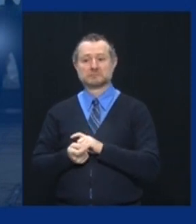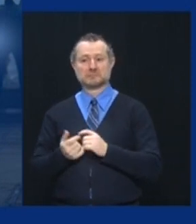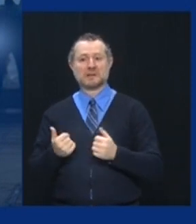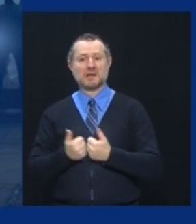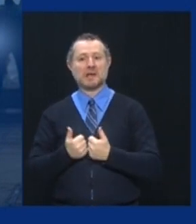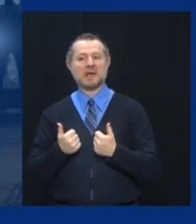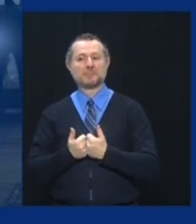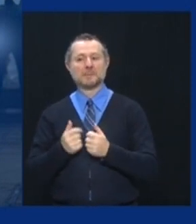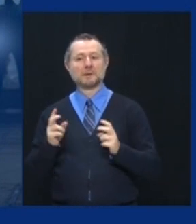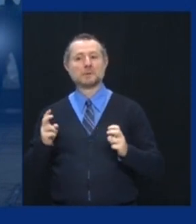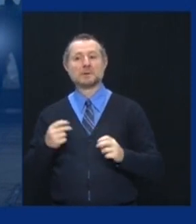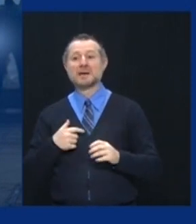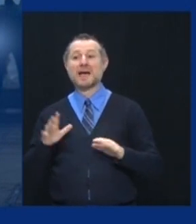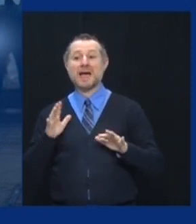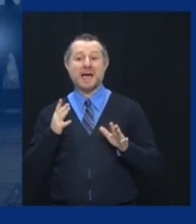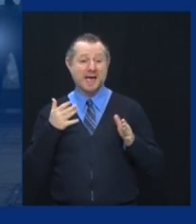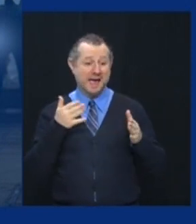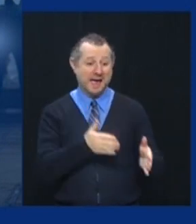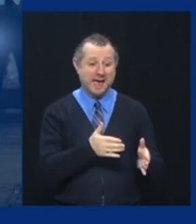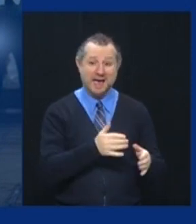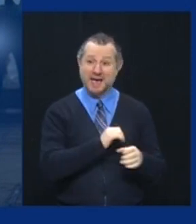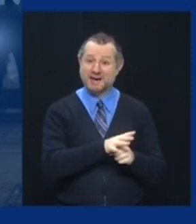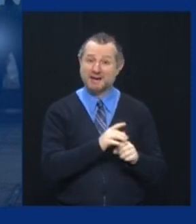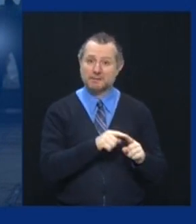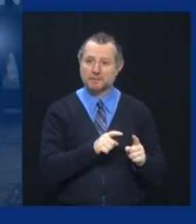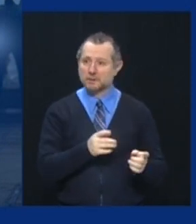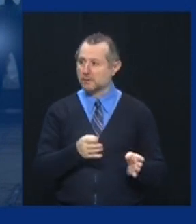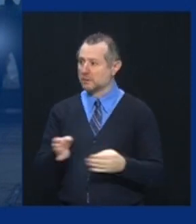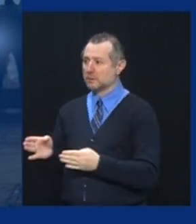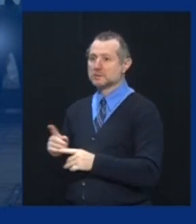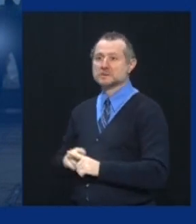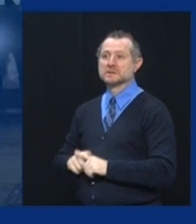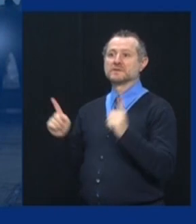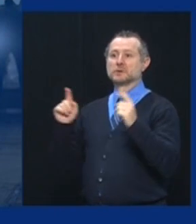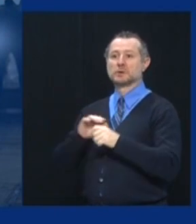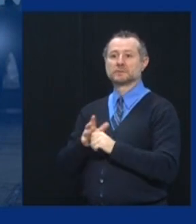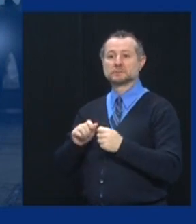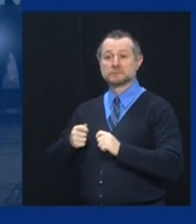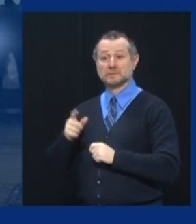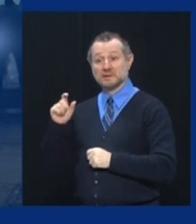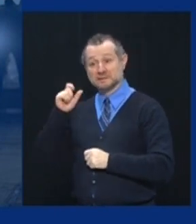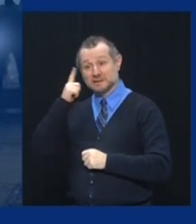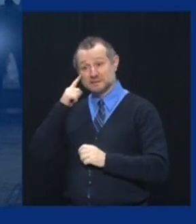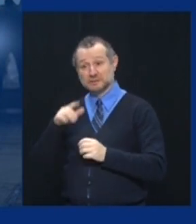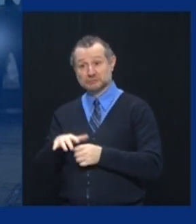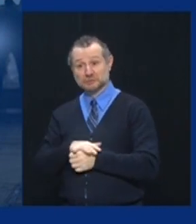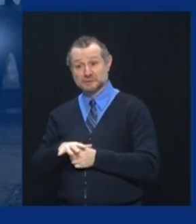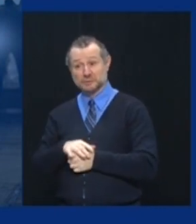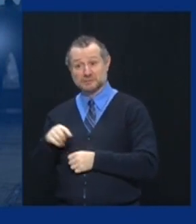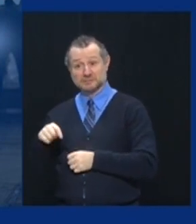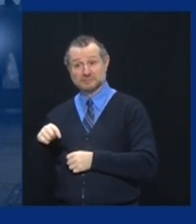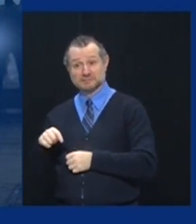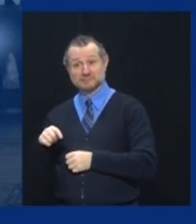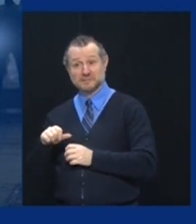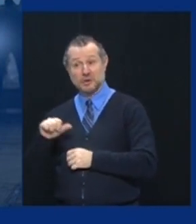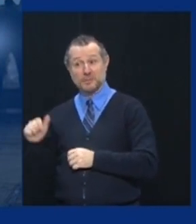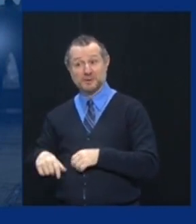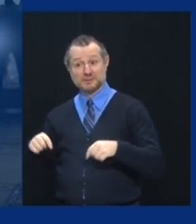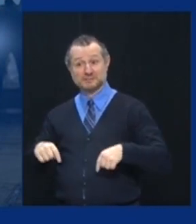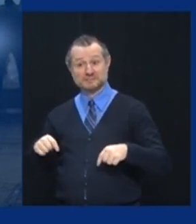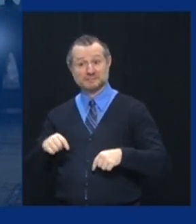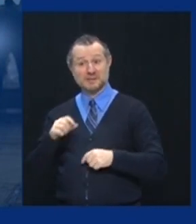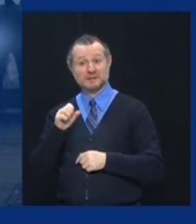First, for the capital region, we had the case in Saratoga. Anyone who